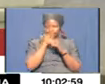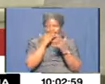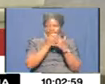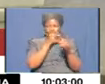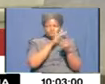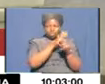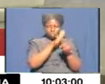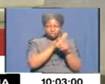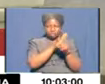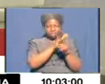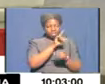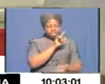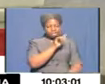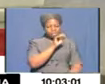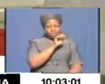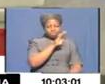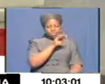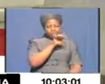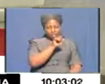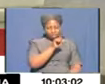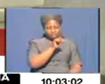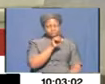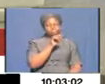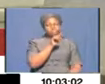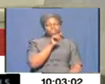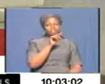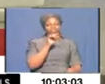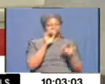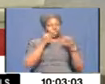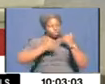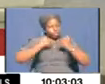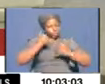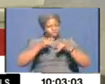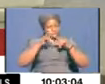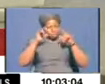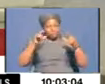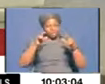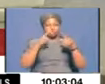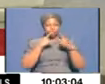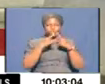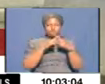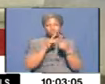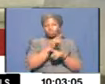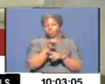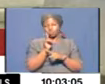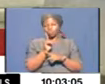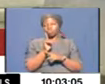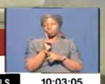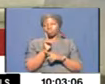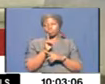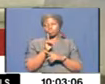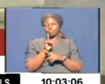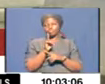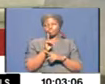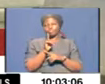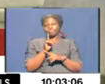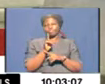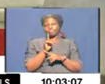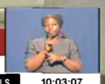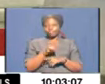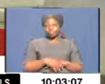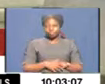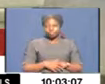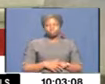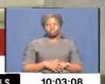Tobias Jua Kali Achola. It's been an extreme pleasure sitting and chatting with you. And our fist shake, COVID days. Thank